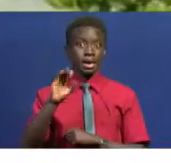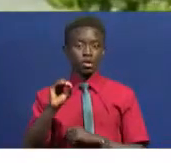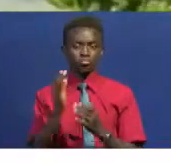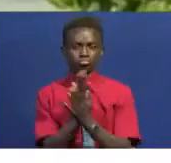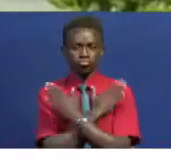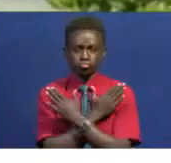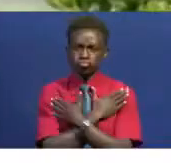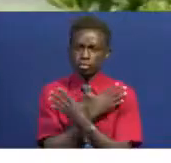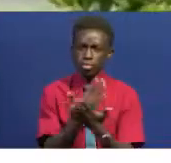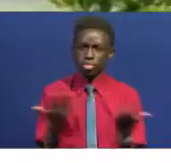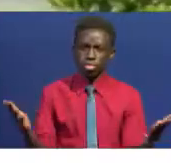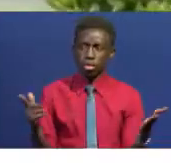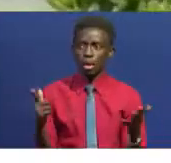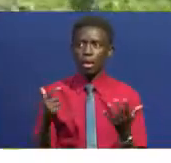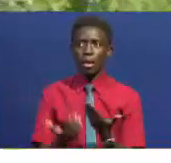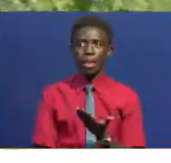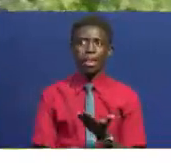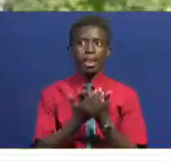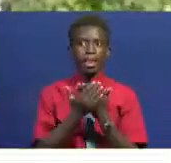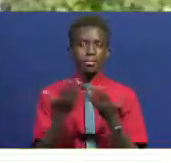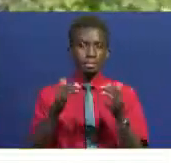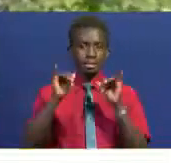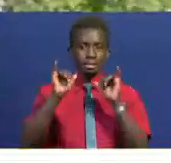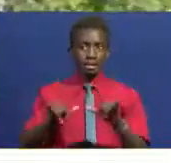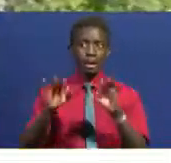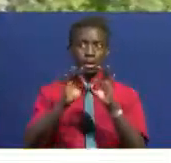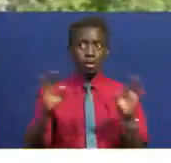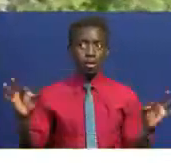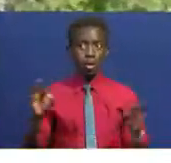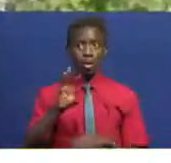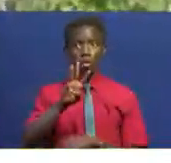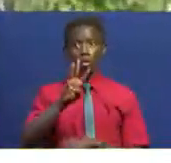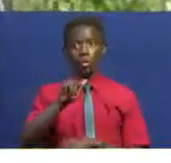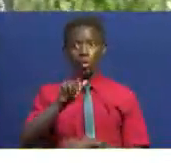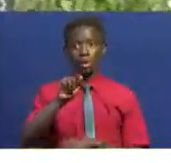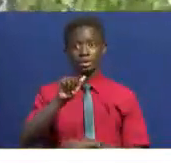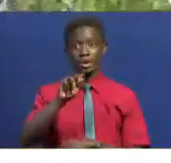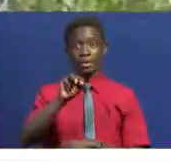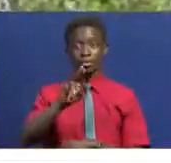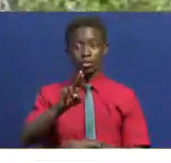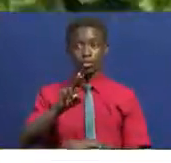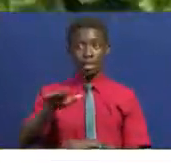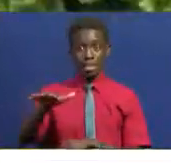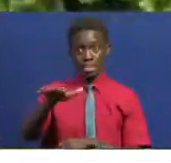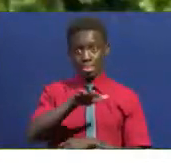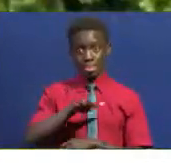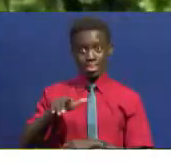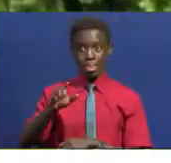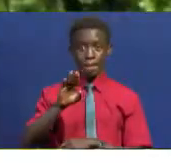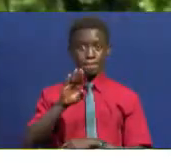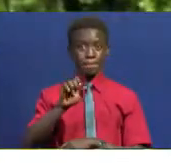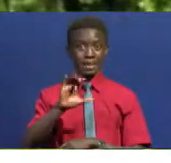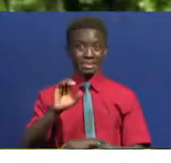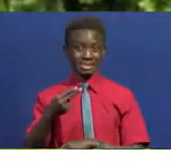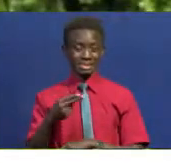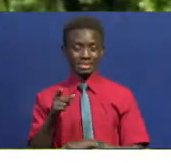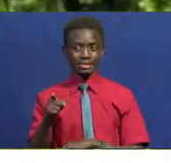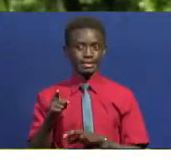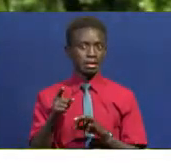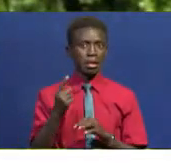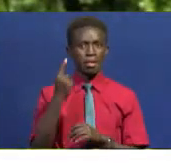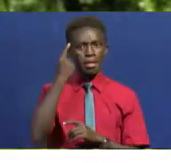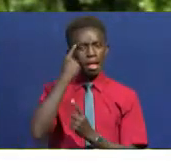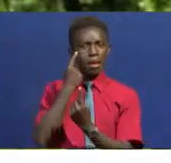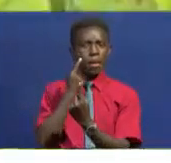prioritize sustainability. Watamu's beaches are more than just a destination. They are a celebration of